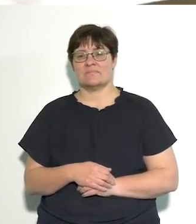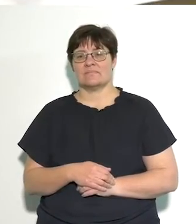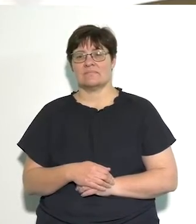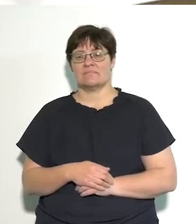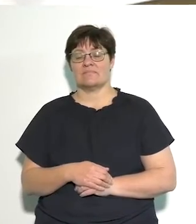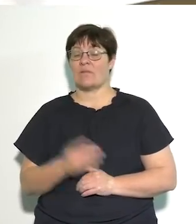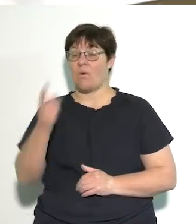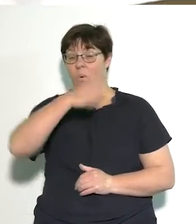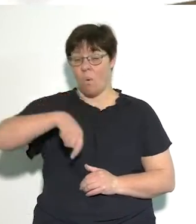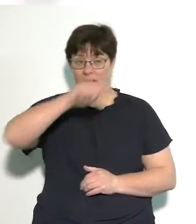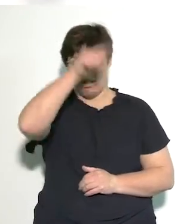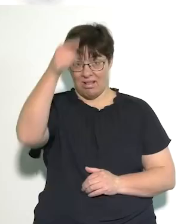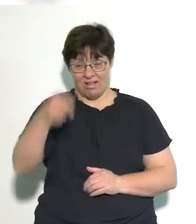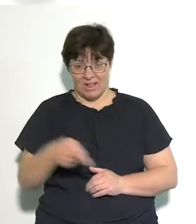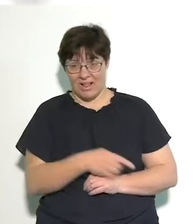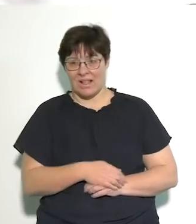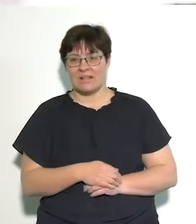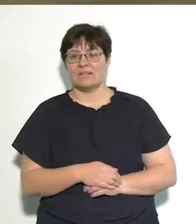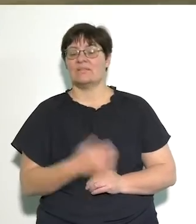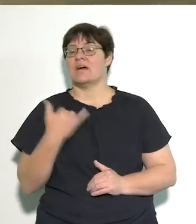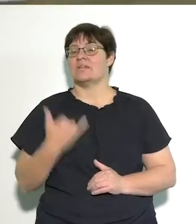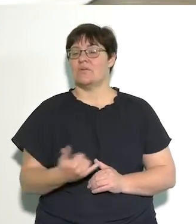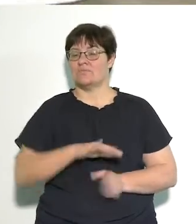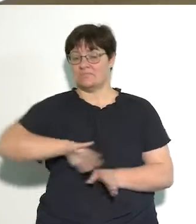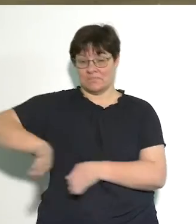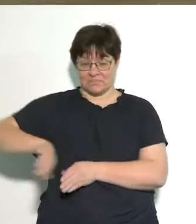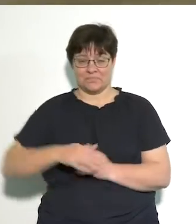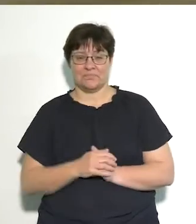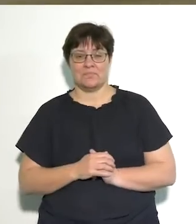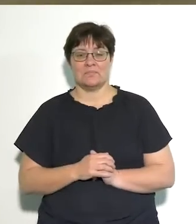All four sides, and there I have it.